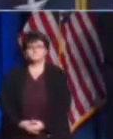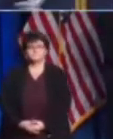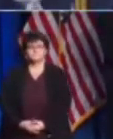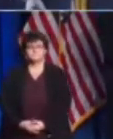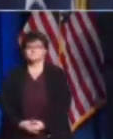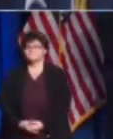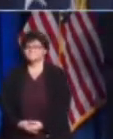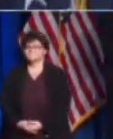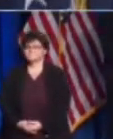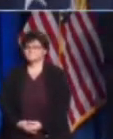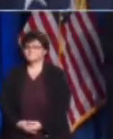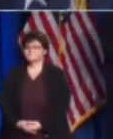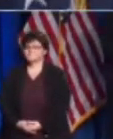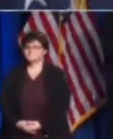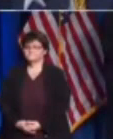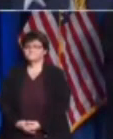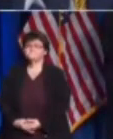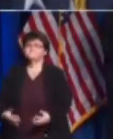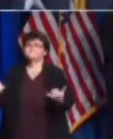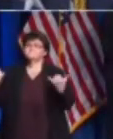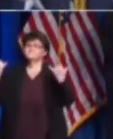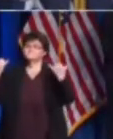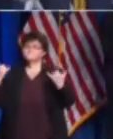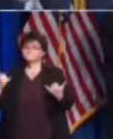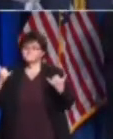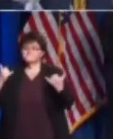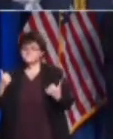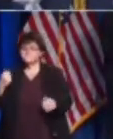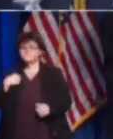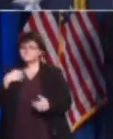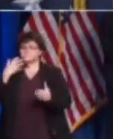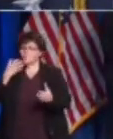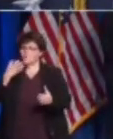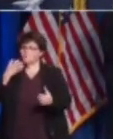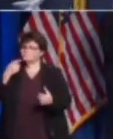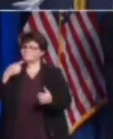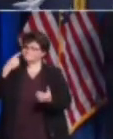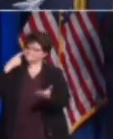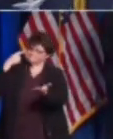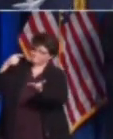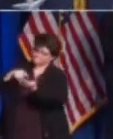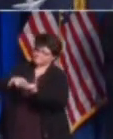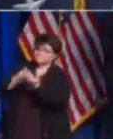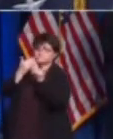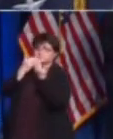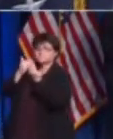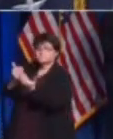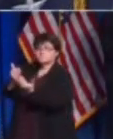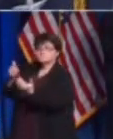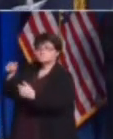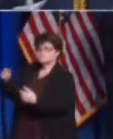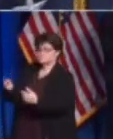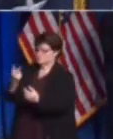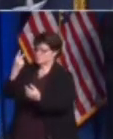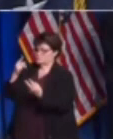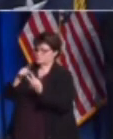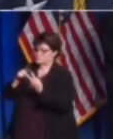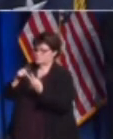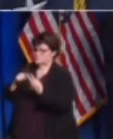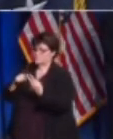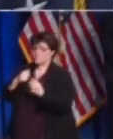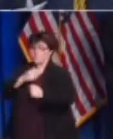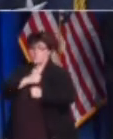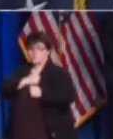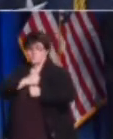And so today I'd like to acknowledge and thank 2 veterans in my